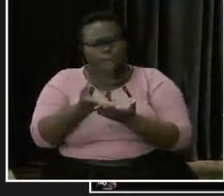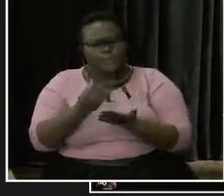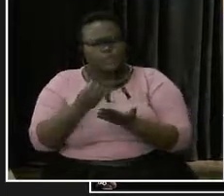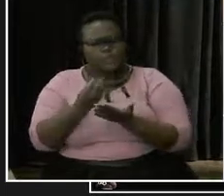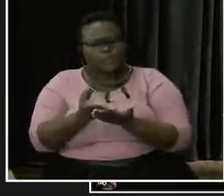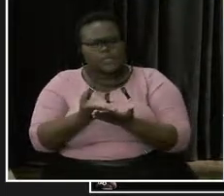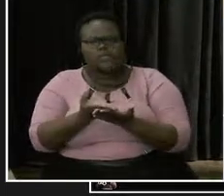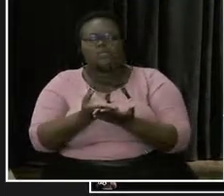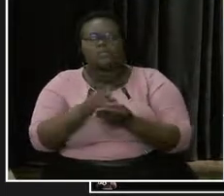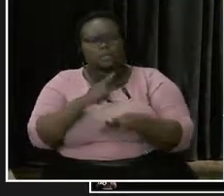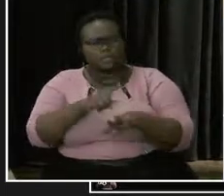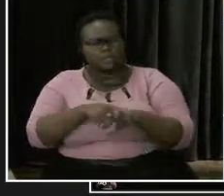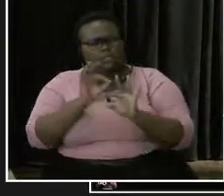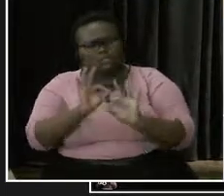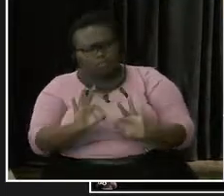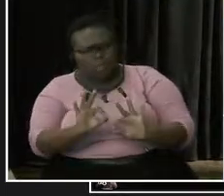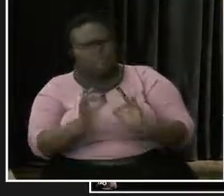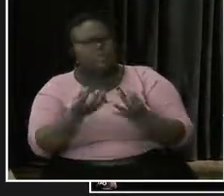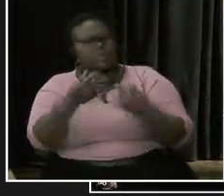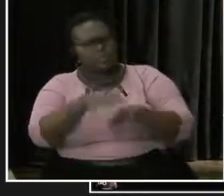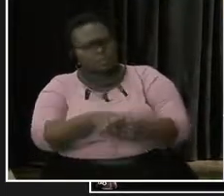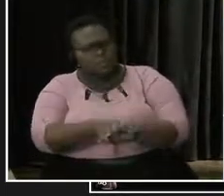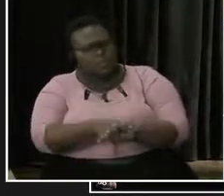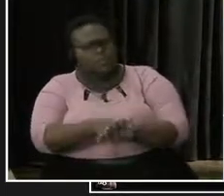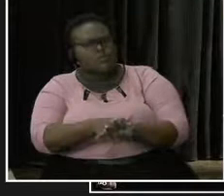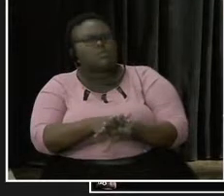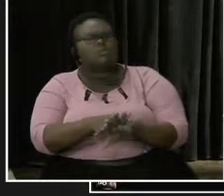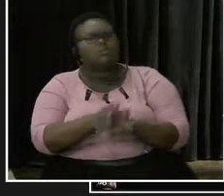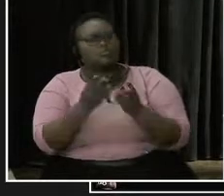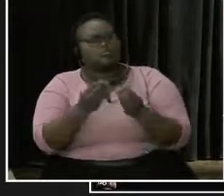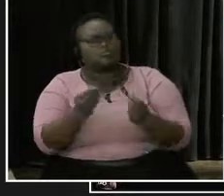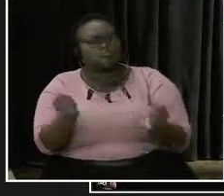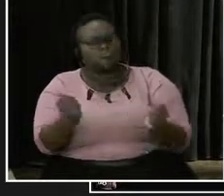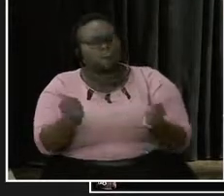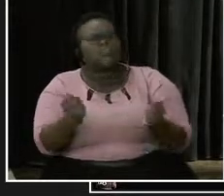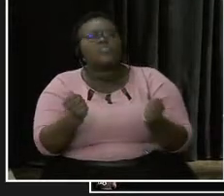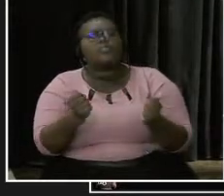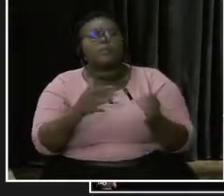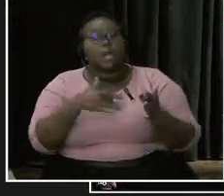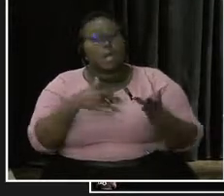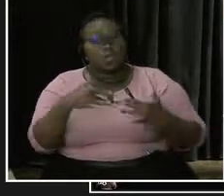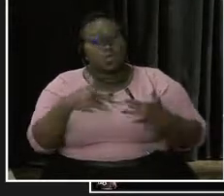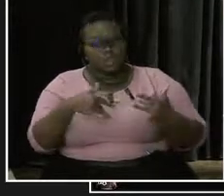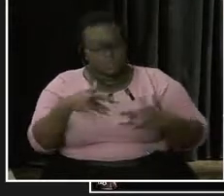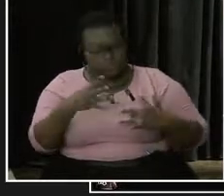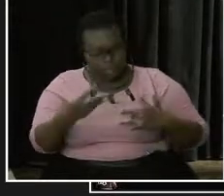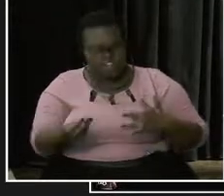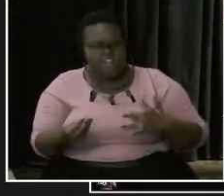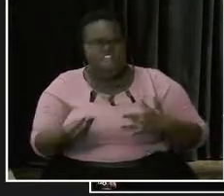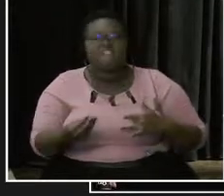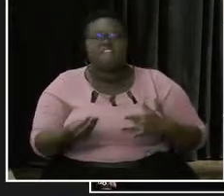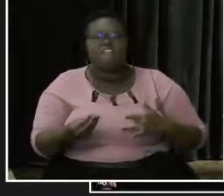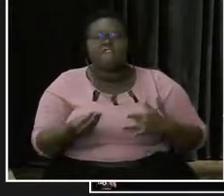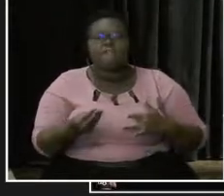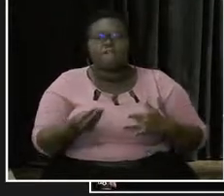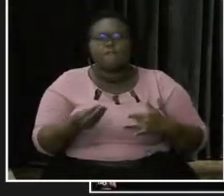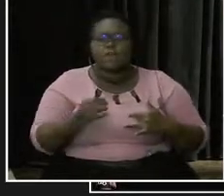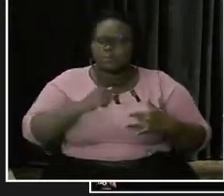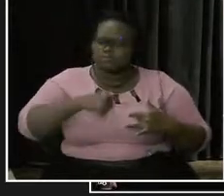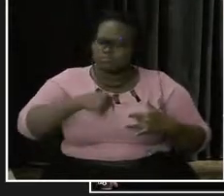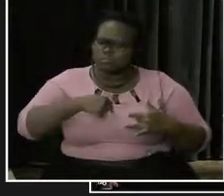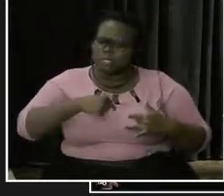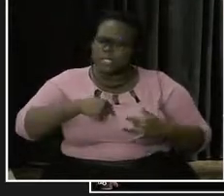the initiative implemented to address the concern that we raise. It is my